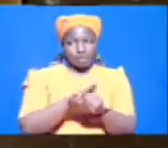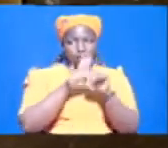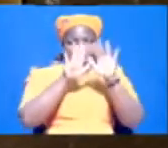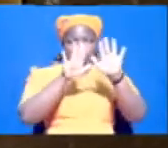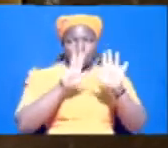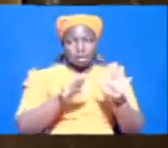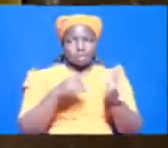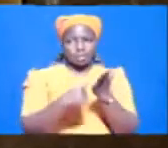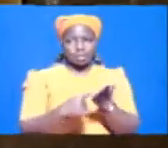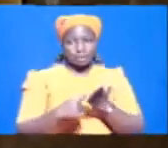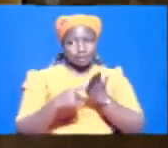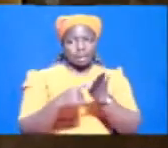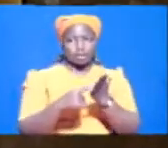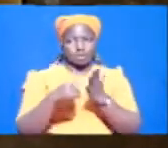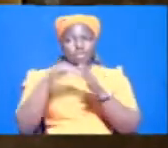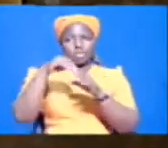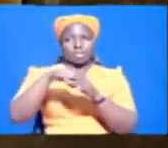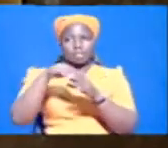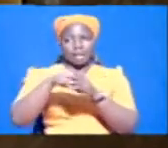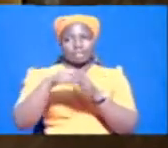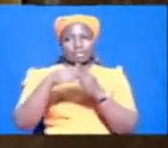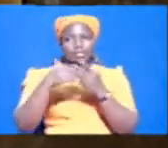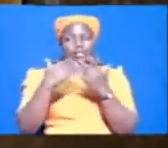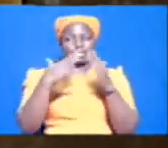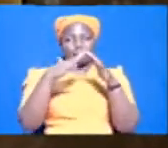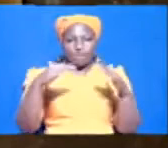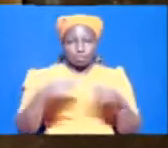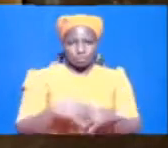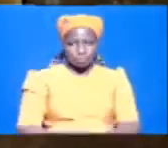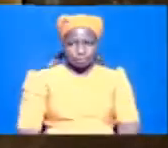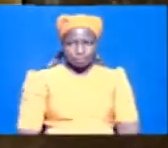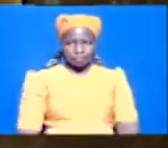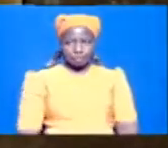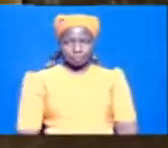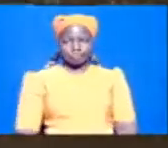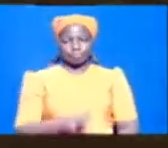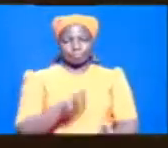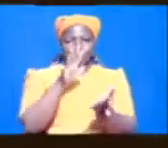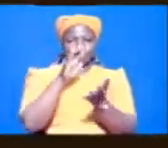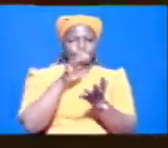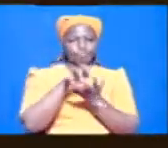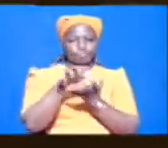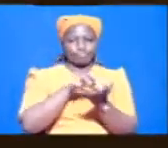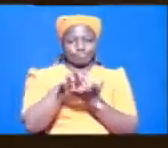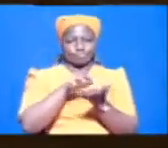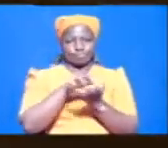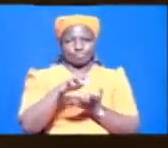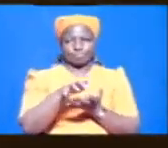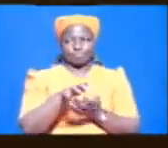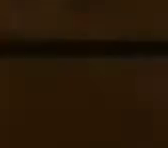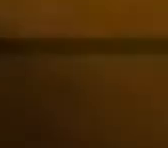behind doors.